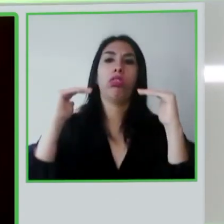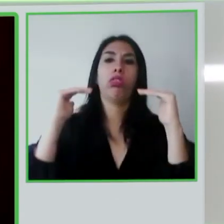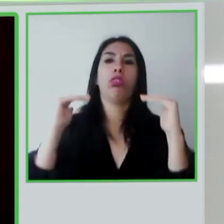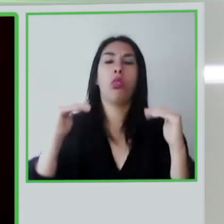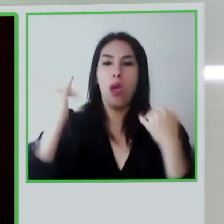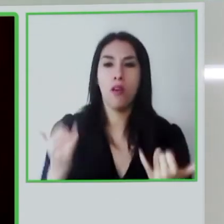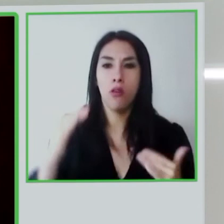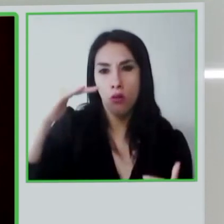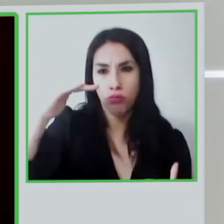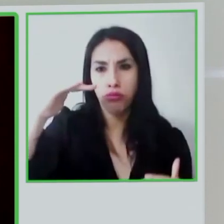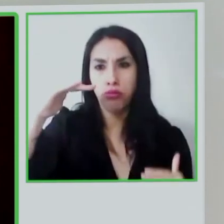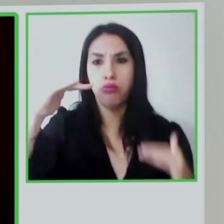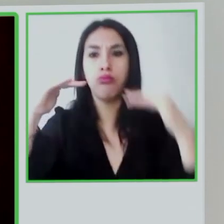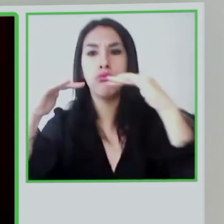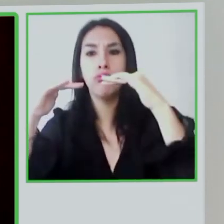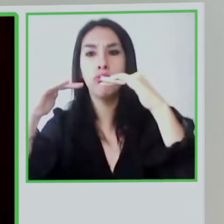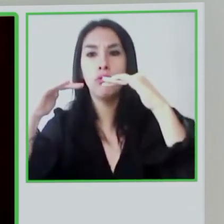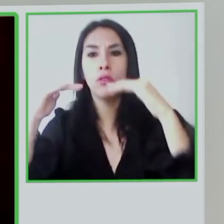pools